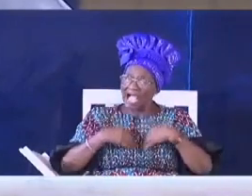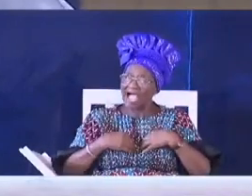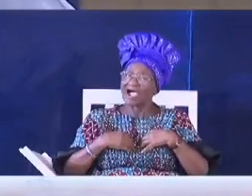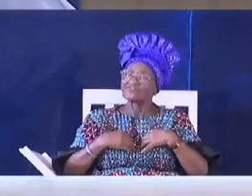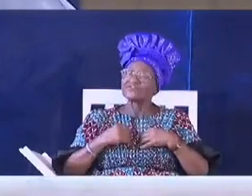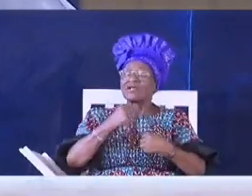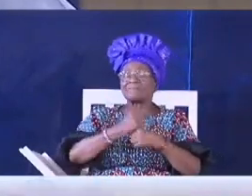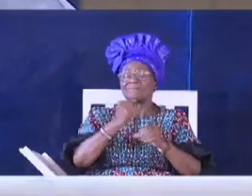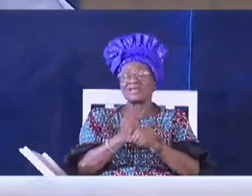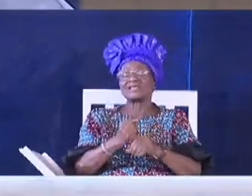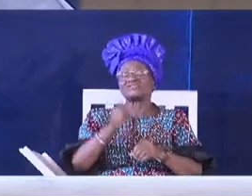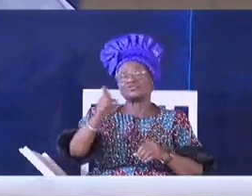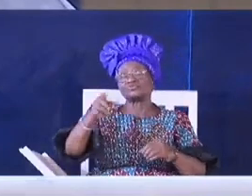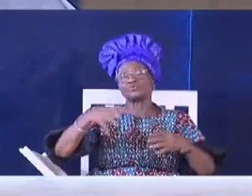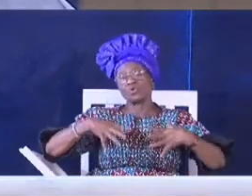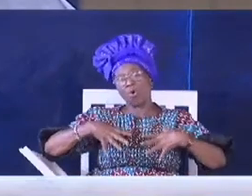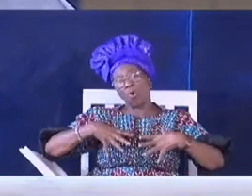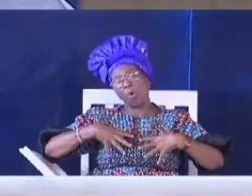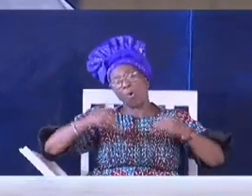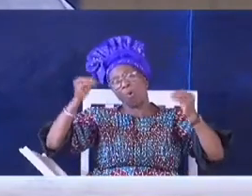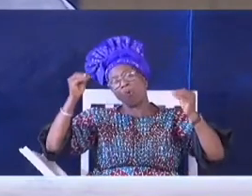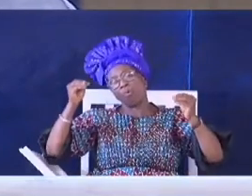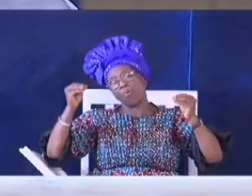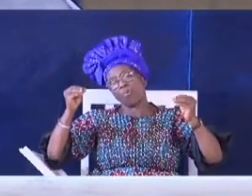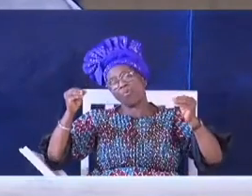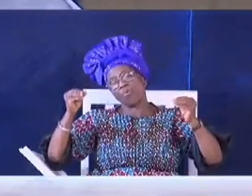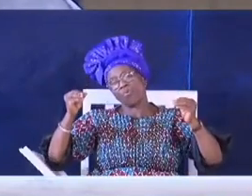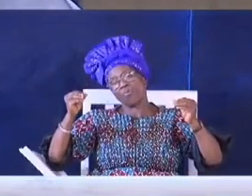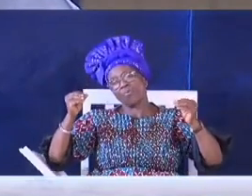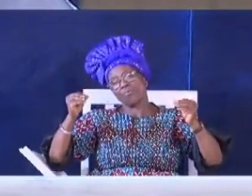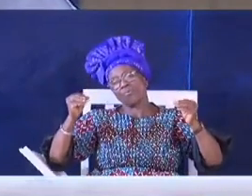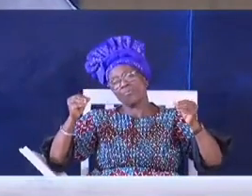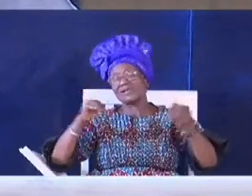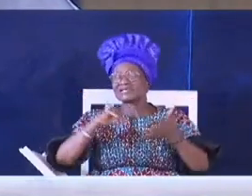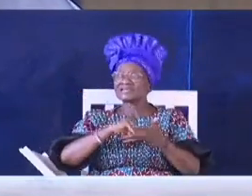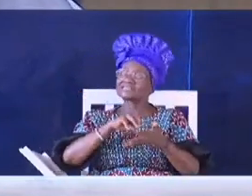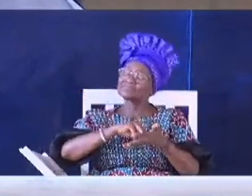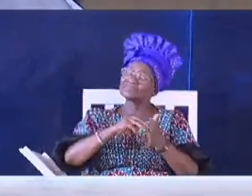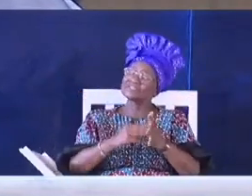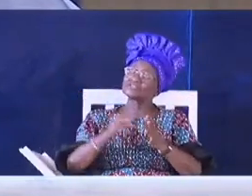Whole means no more sickness,